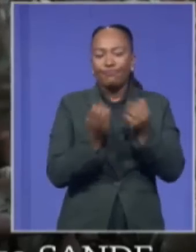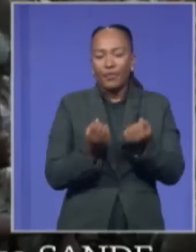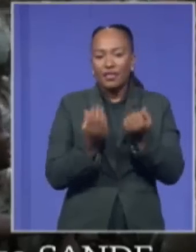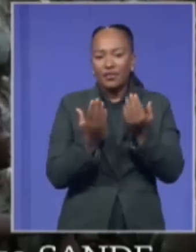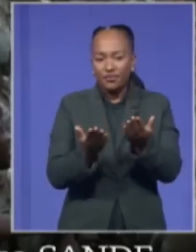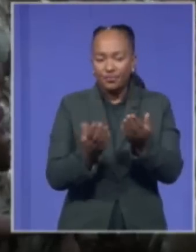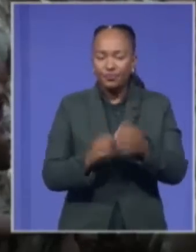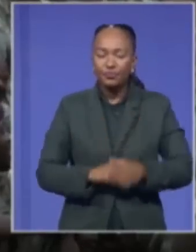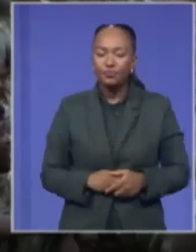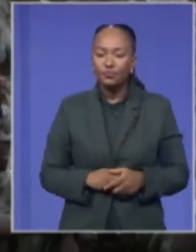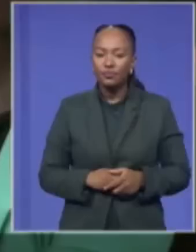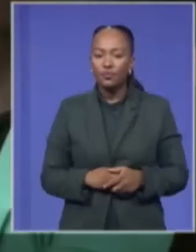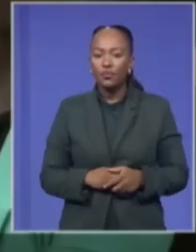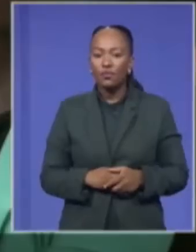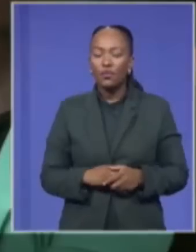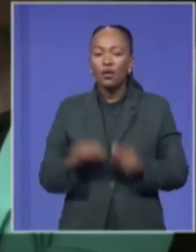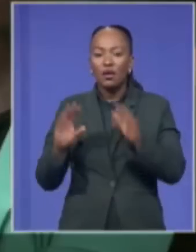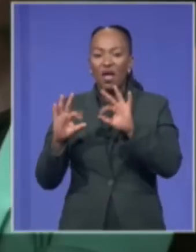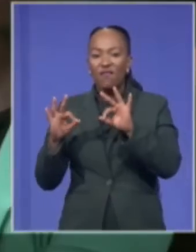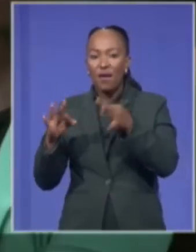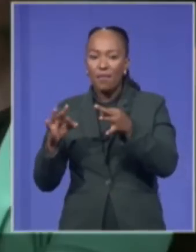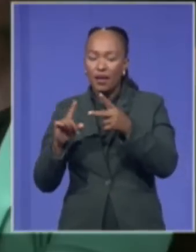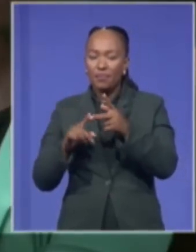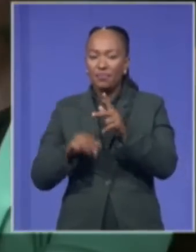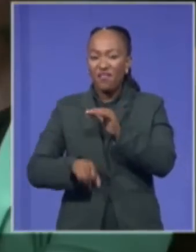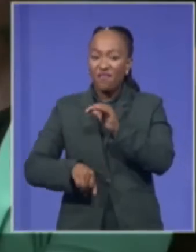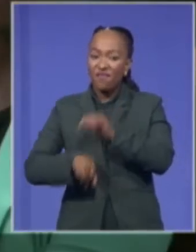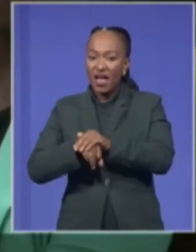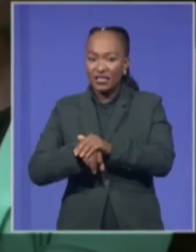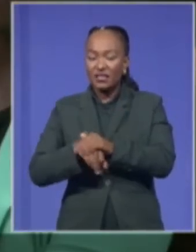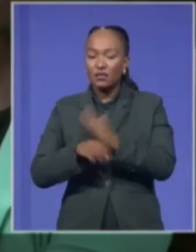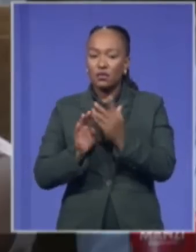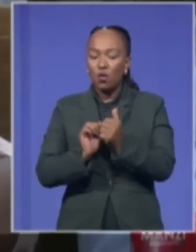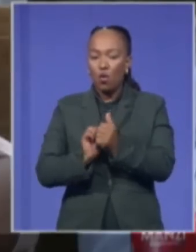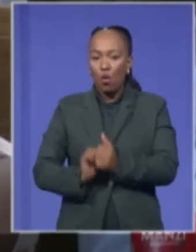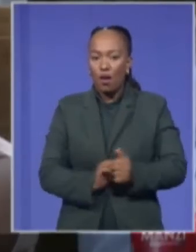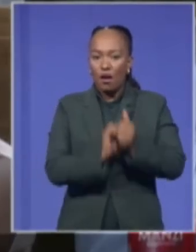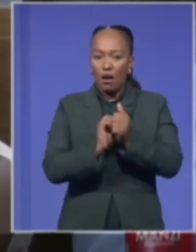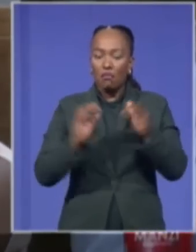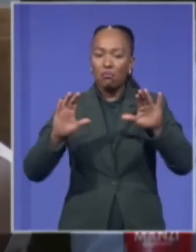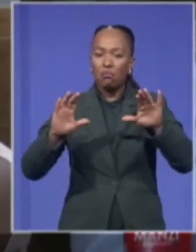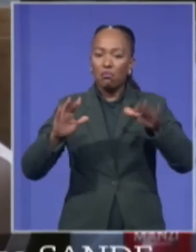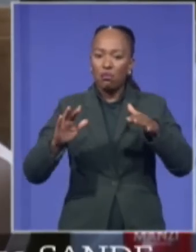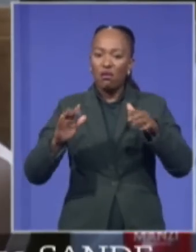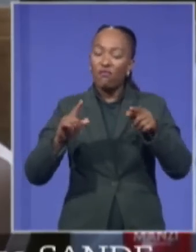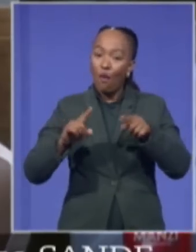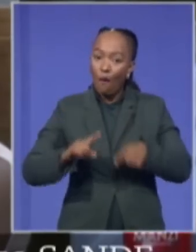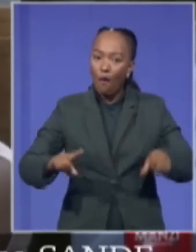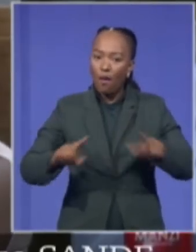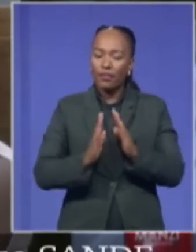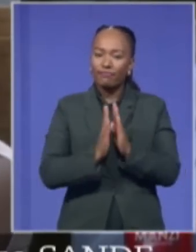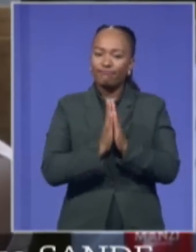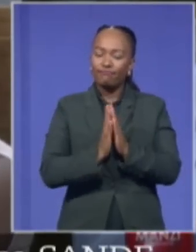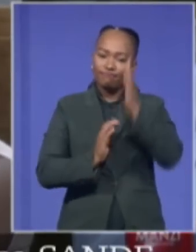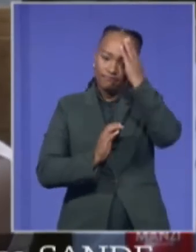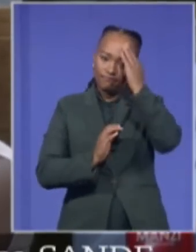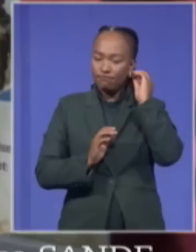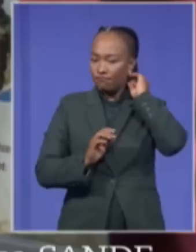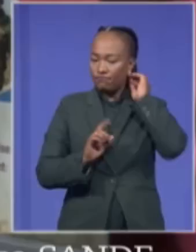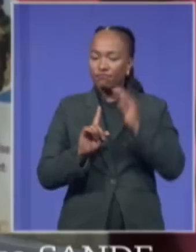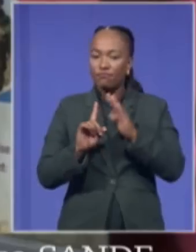Ditho tsa malapa metswalle le basebetsi mmoho di supile ha di tla hopola beng ka bona ka ho itella naha Staff Sergeant Ishmael